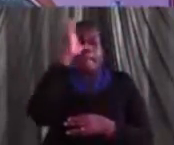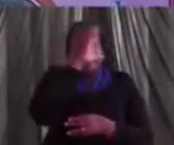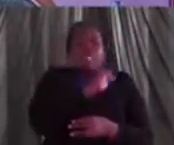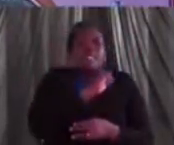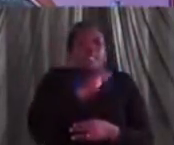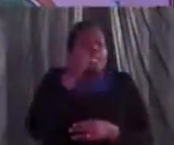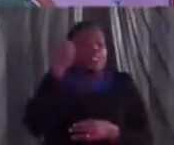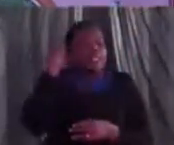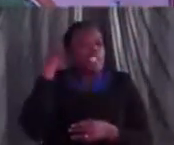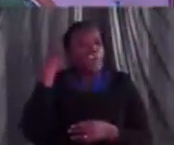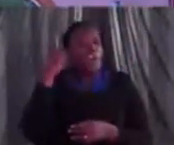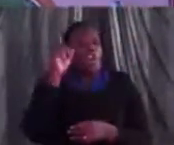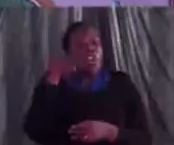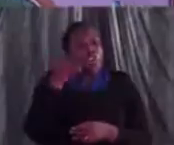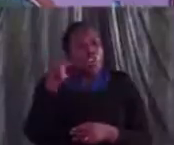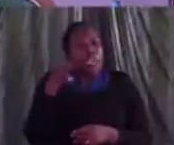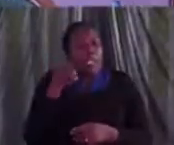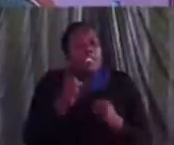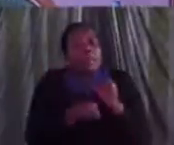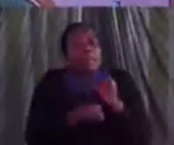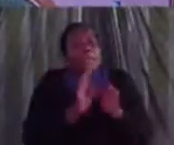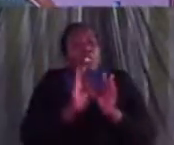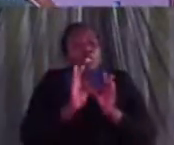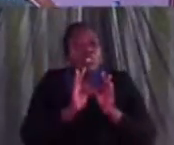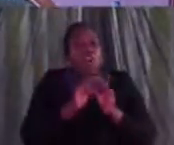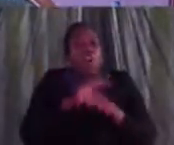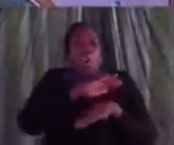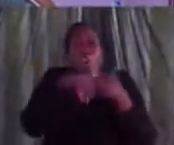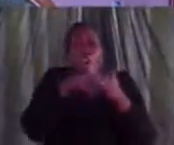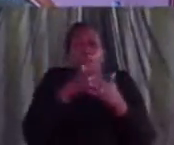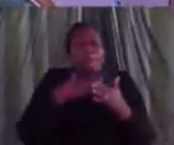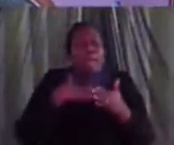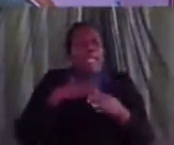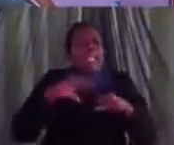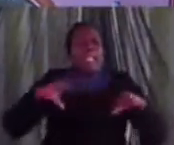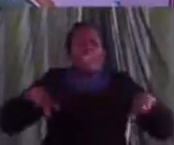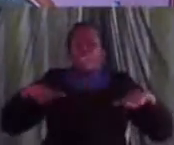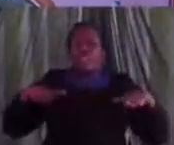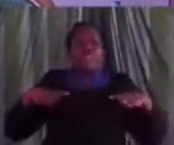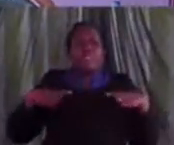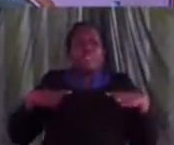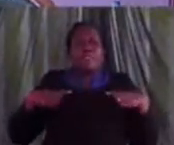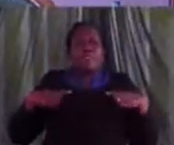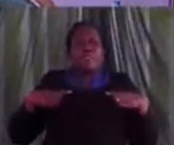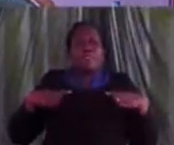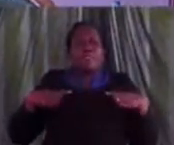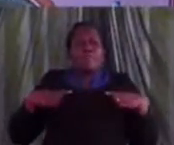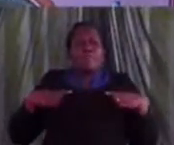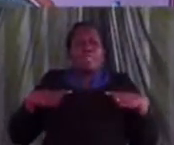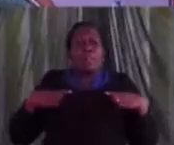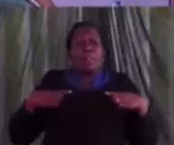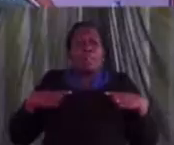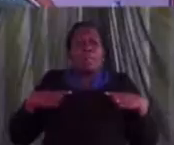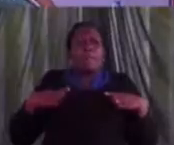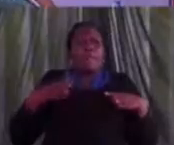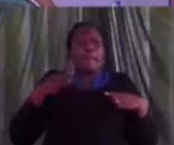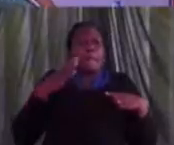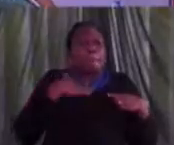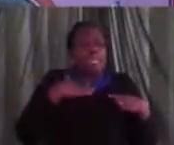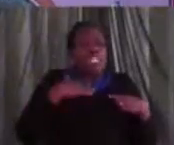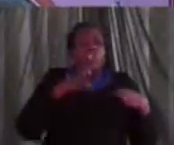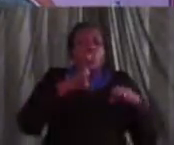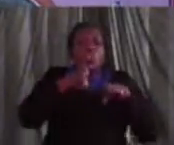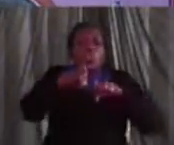interpretation. All my life, from 2003, and that is why these things are bringing issues to me, I